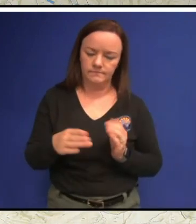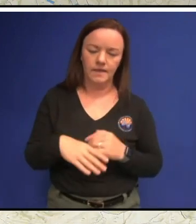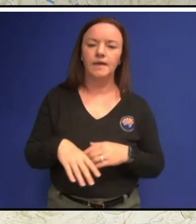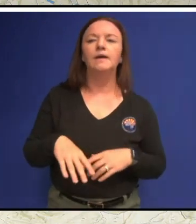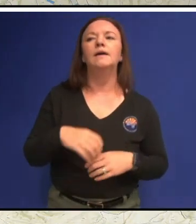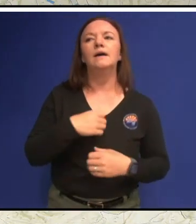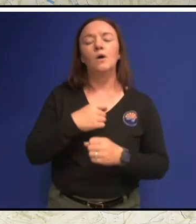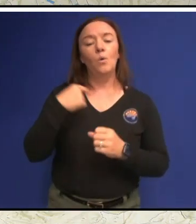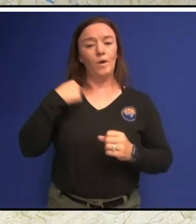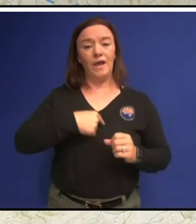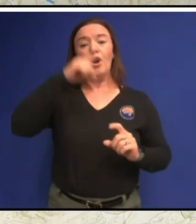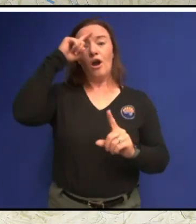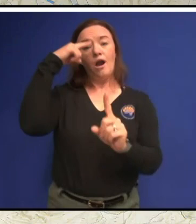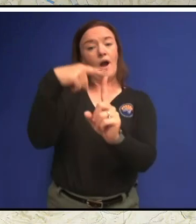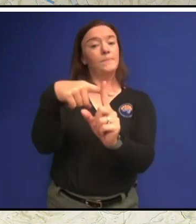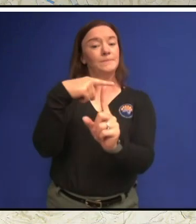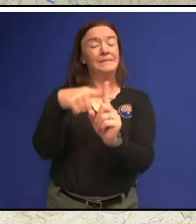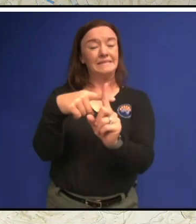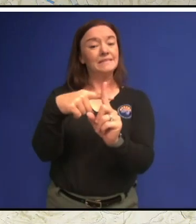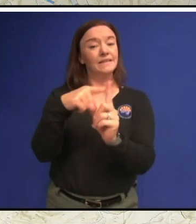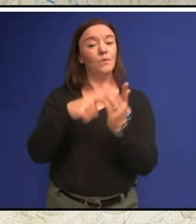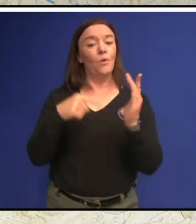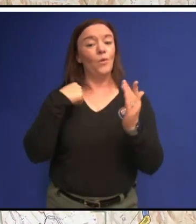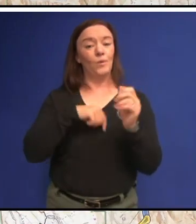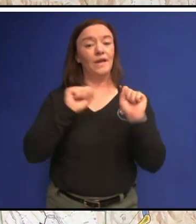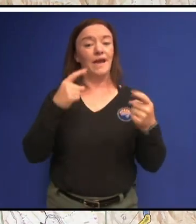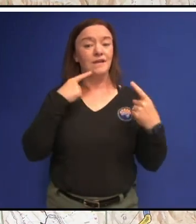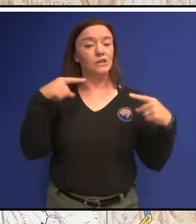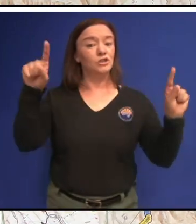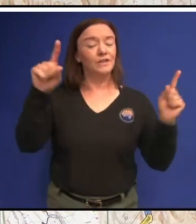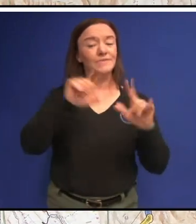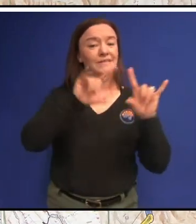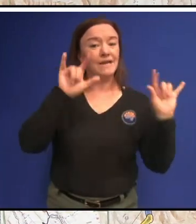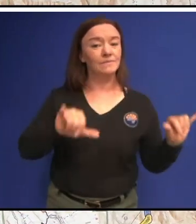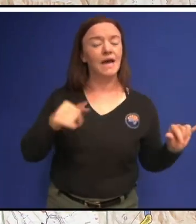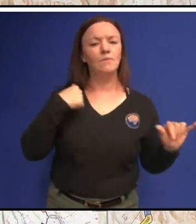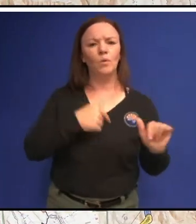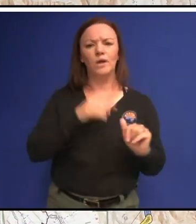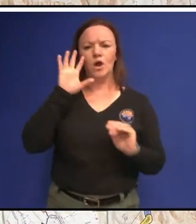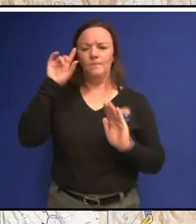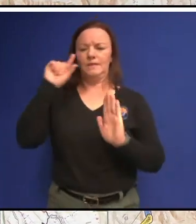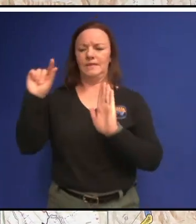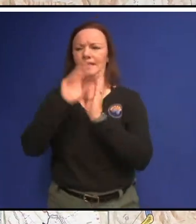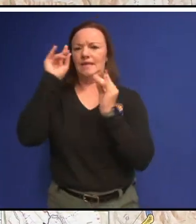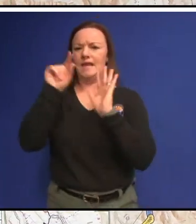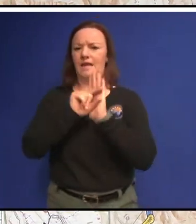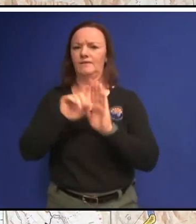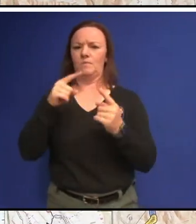optimistic about what we can achieve, we're being pessimistic about what will occur. Thank you.